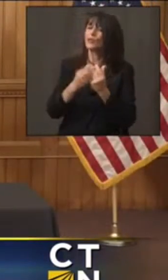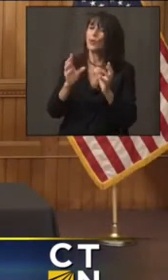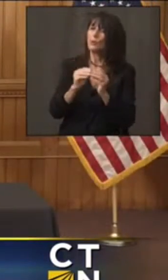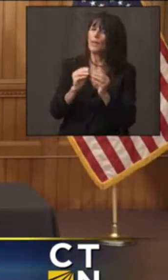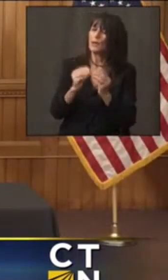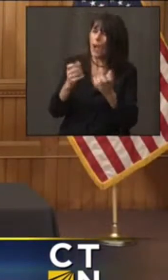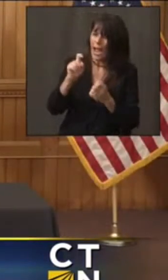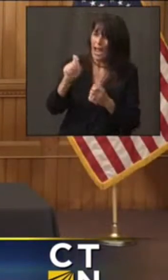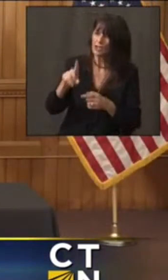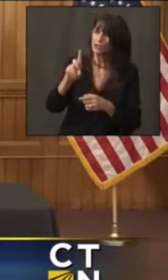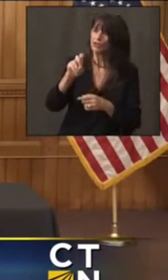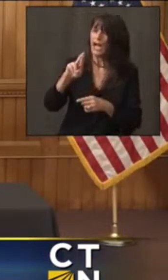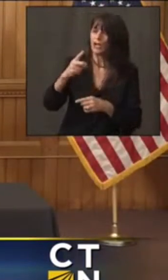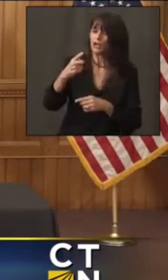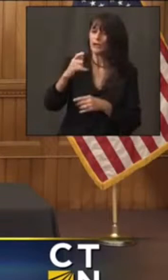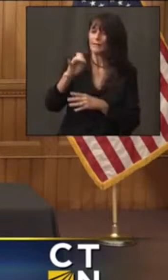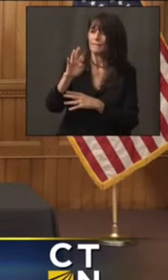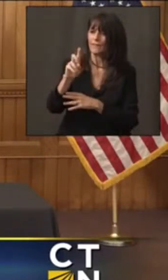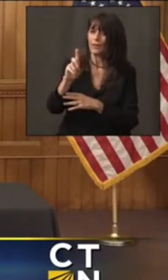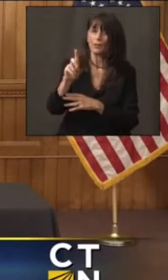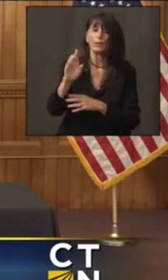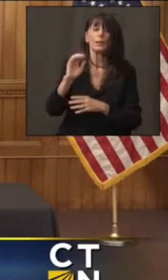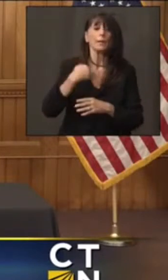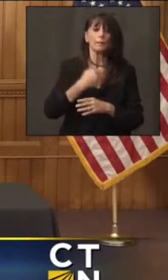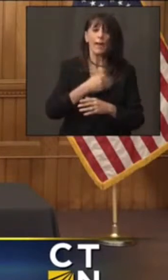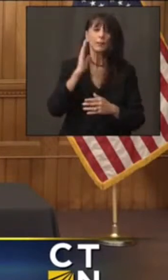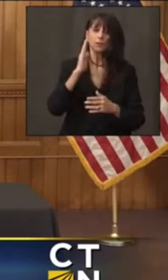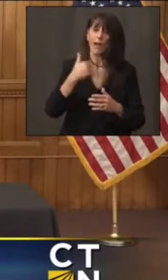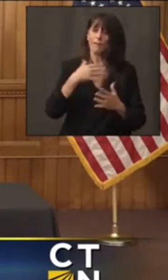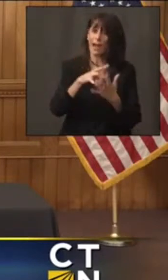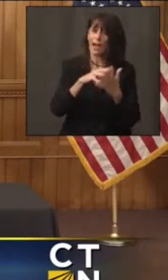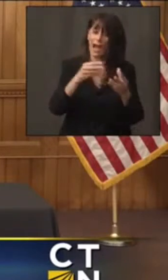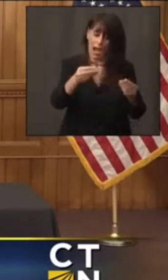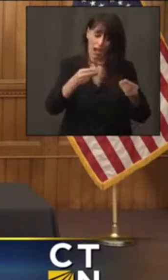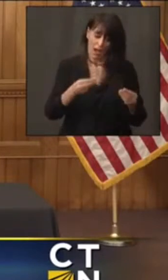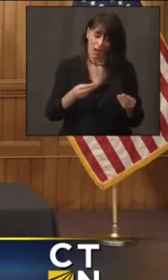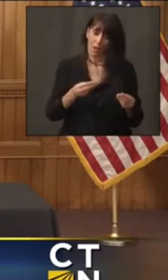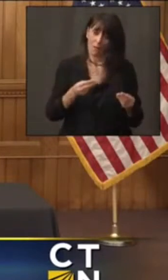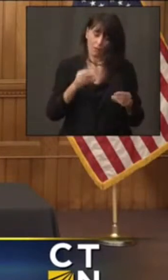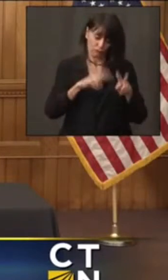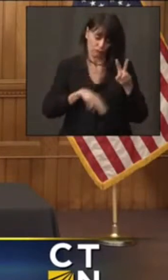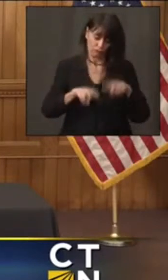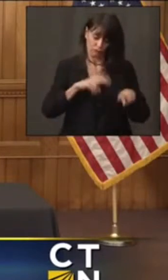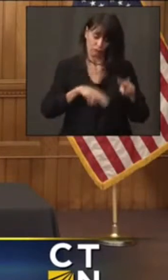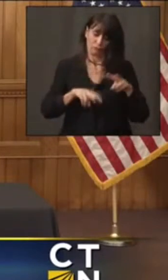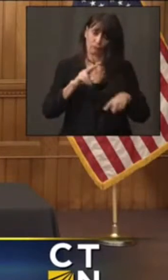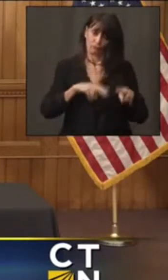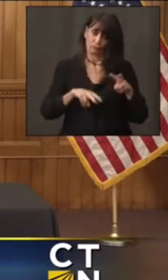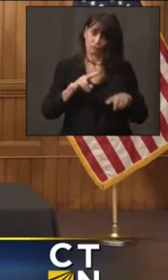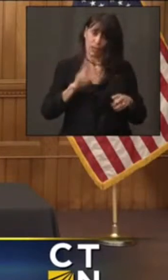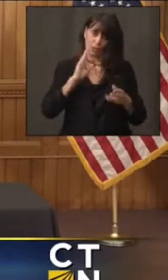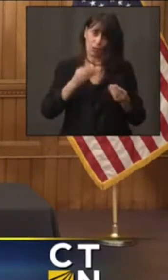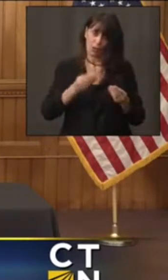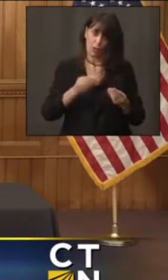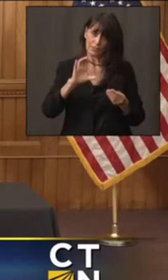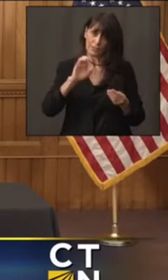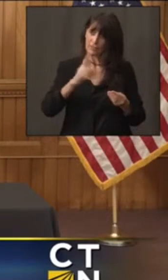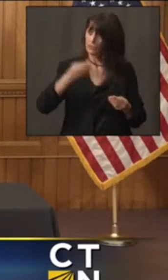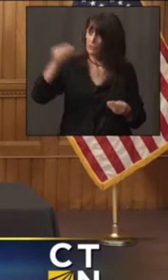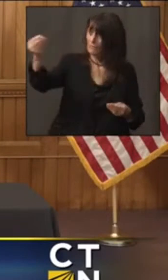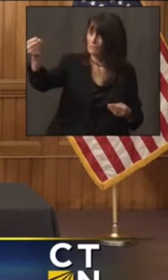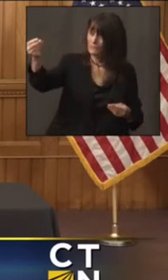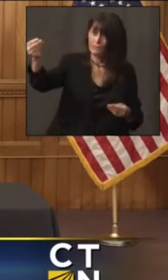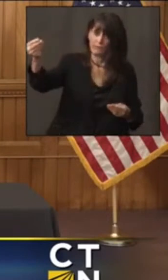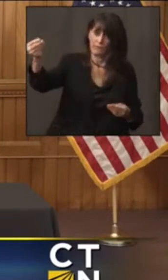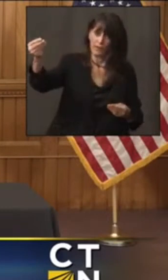the members be given a copy of the draft plan that the Department of Public Health is going to be submitting to the CDC, or are they going to be talking